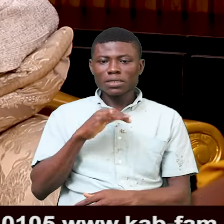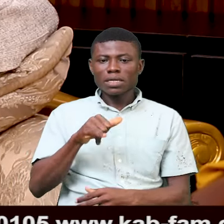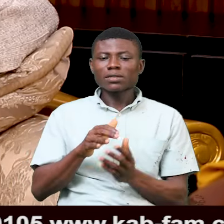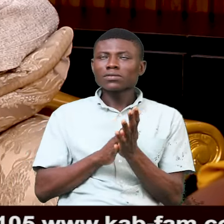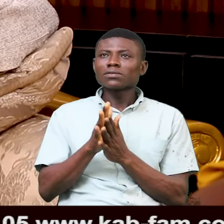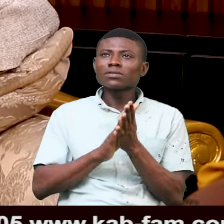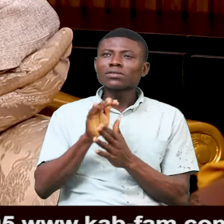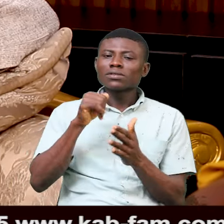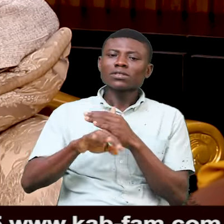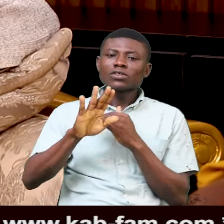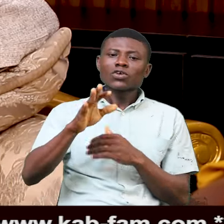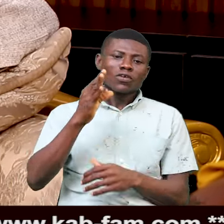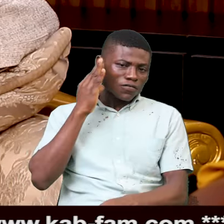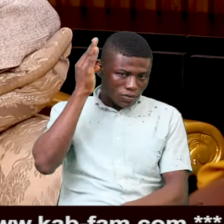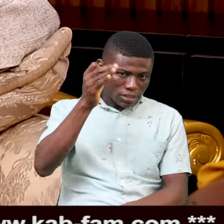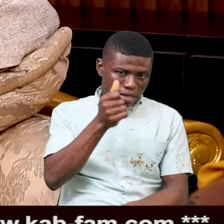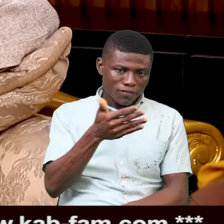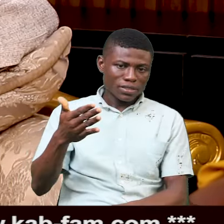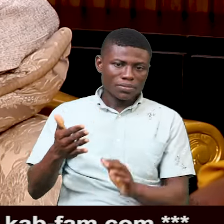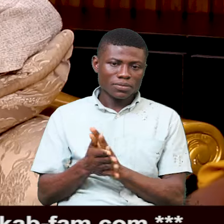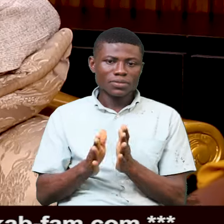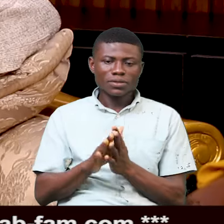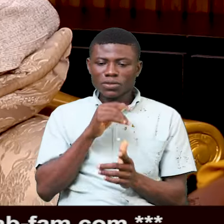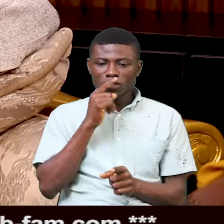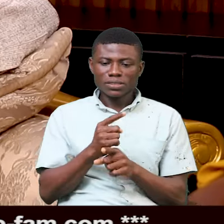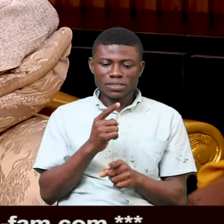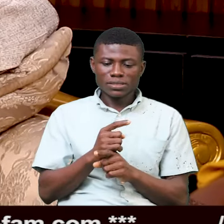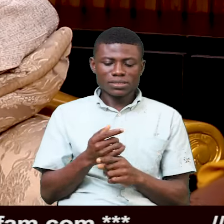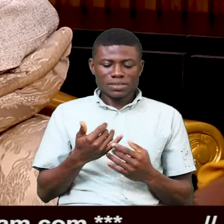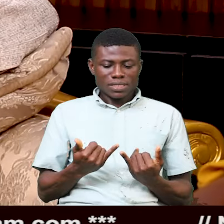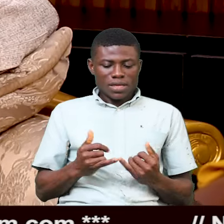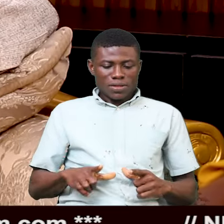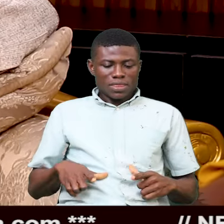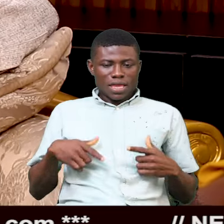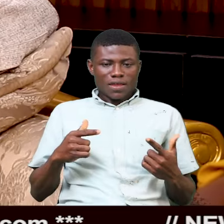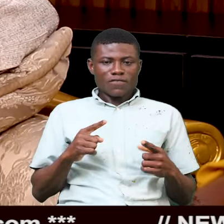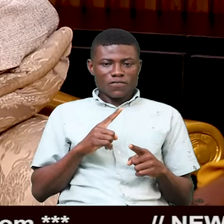is interested in your destination, not your destiny.